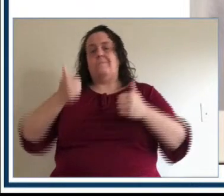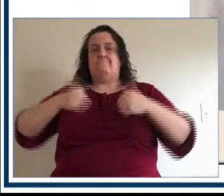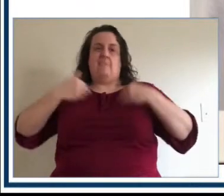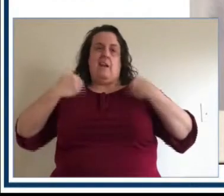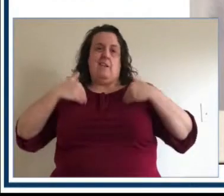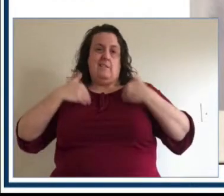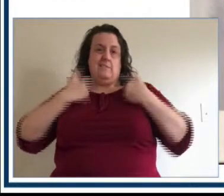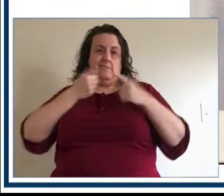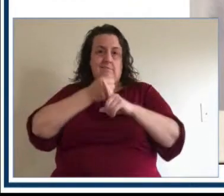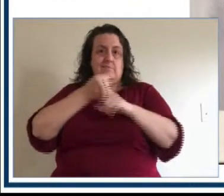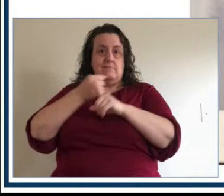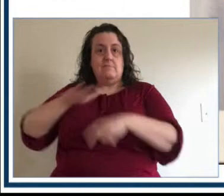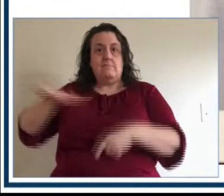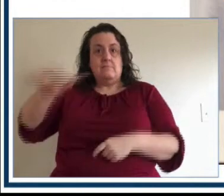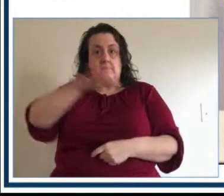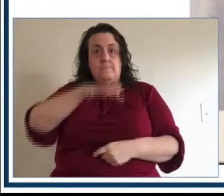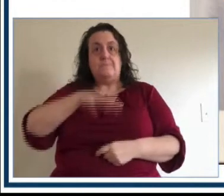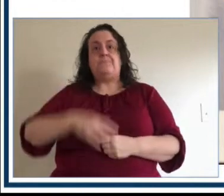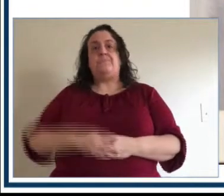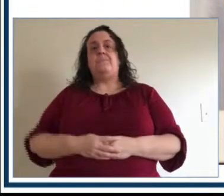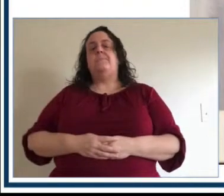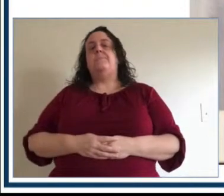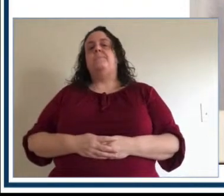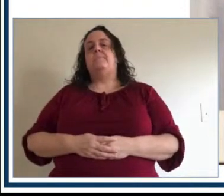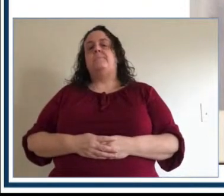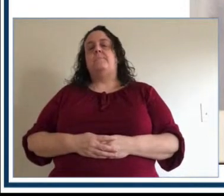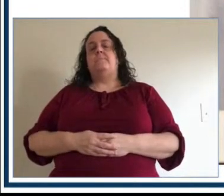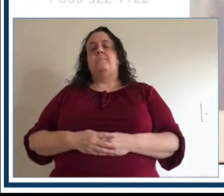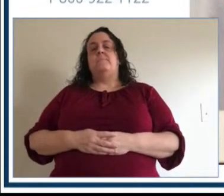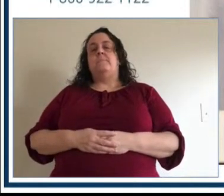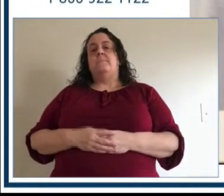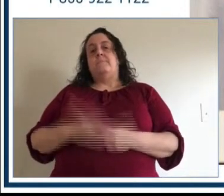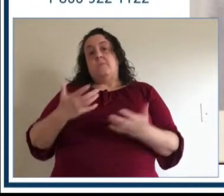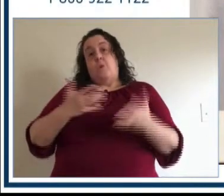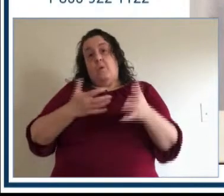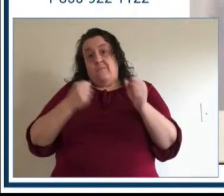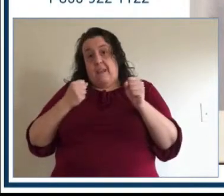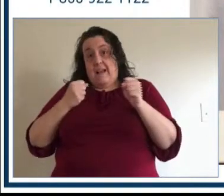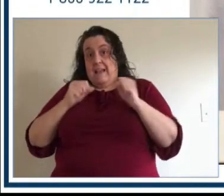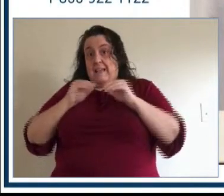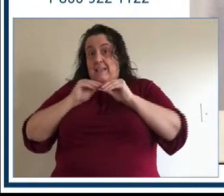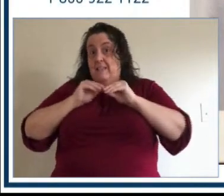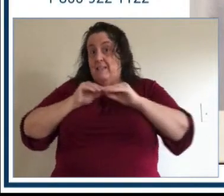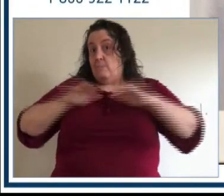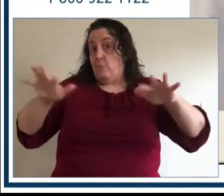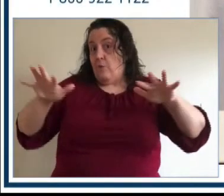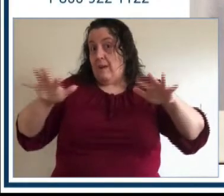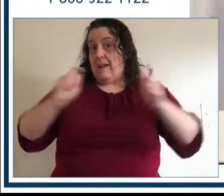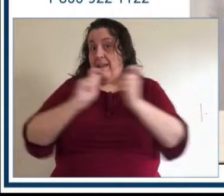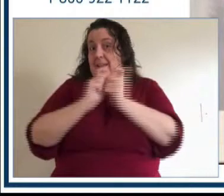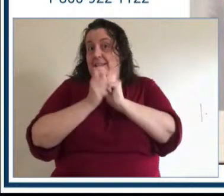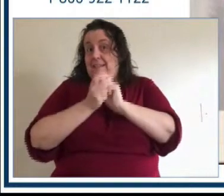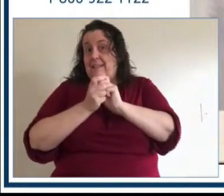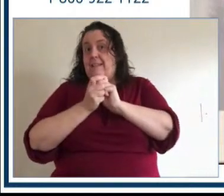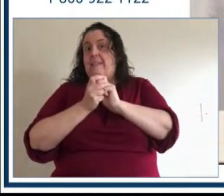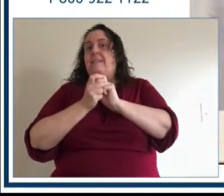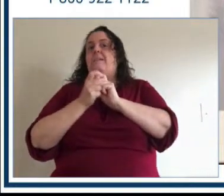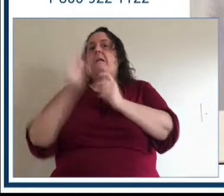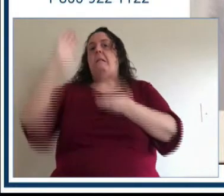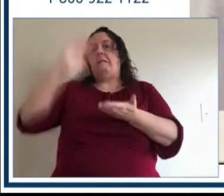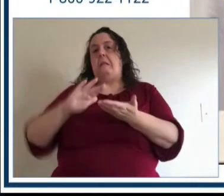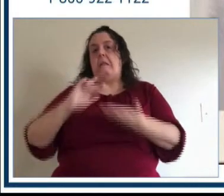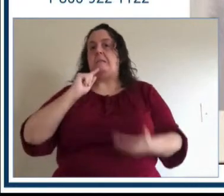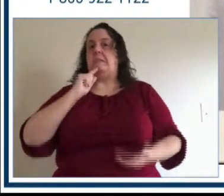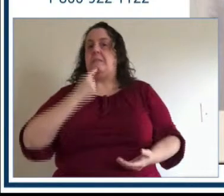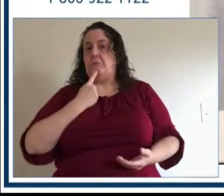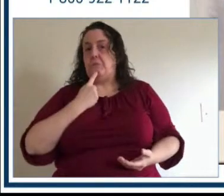summary, the variant spreads faster, but it appears to be less severe. We also know that the